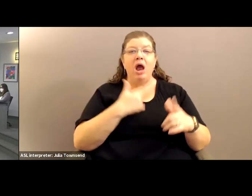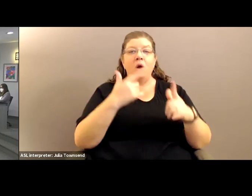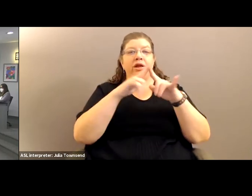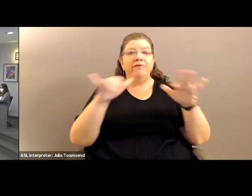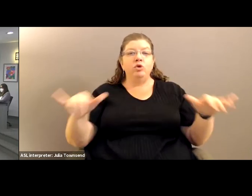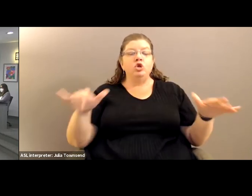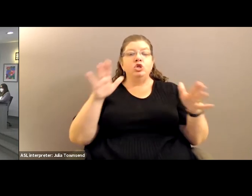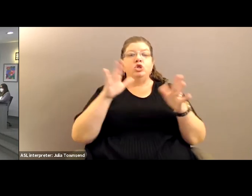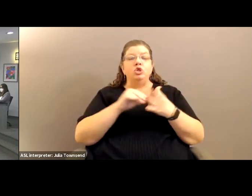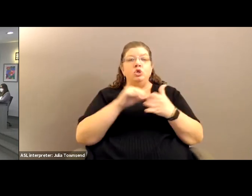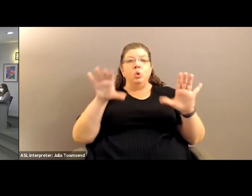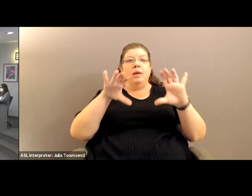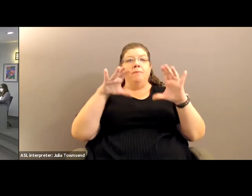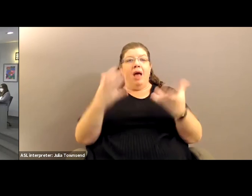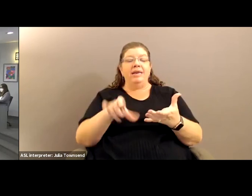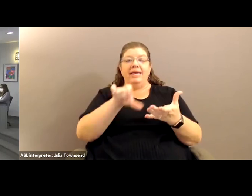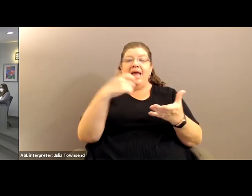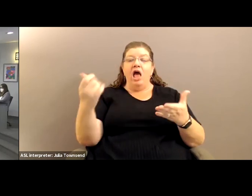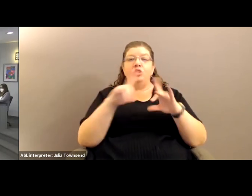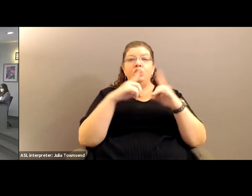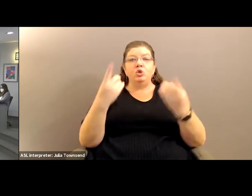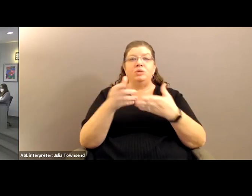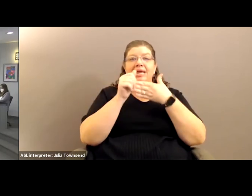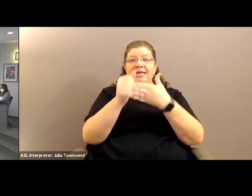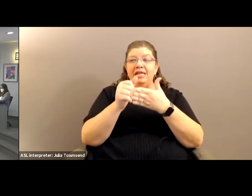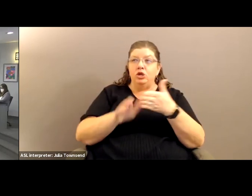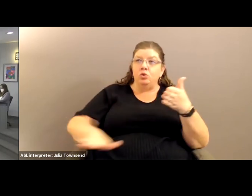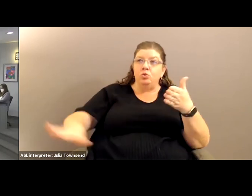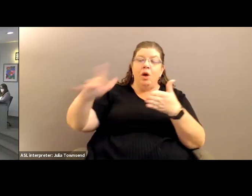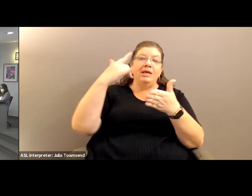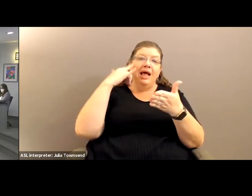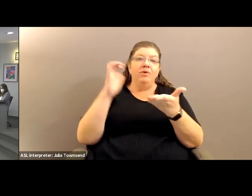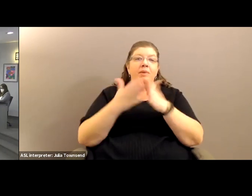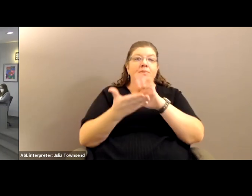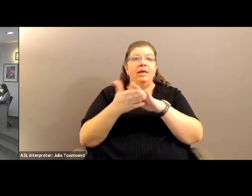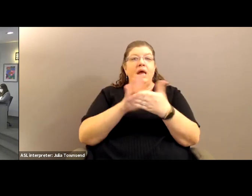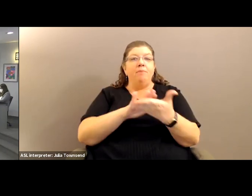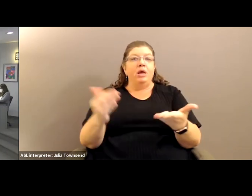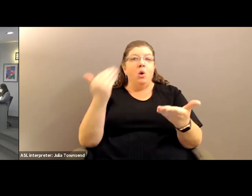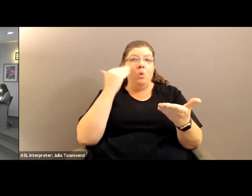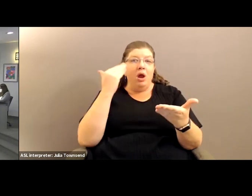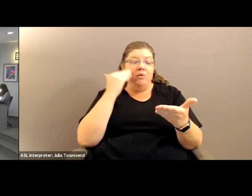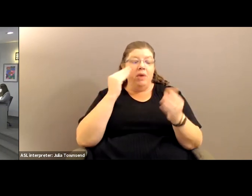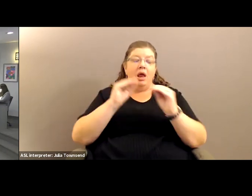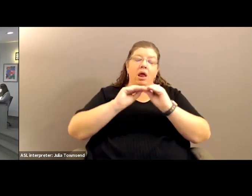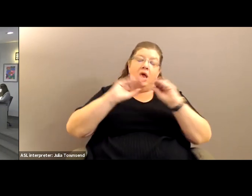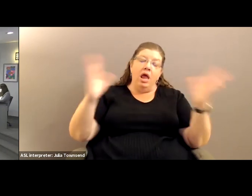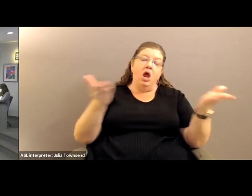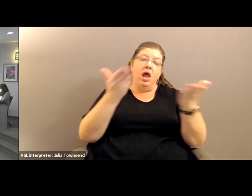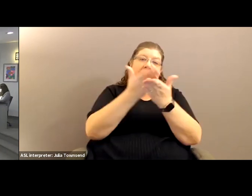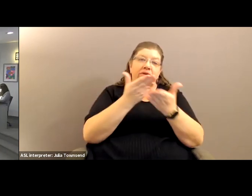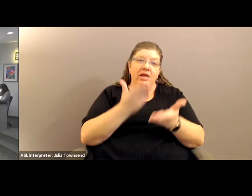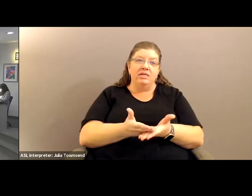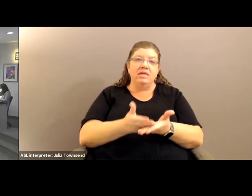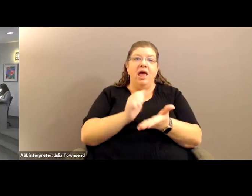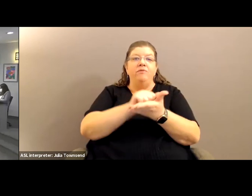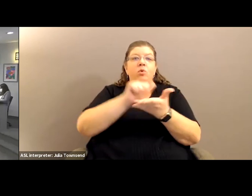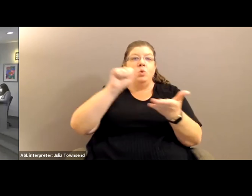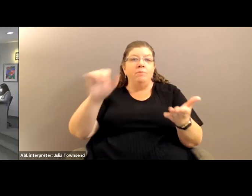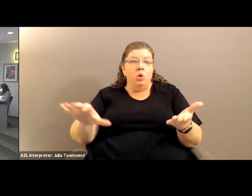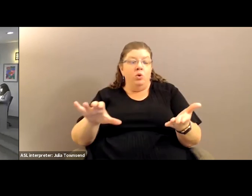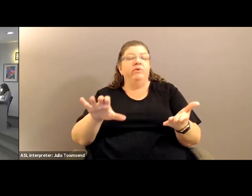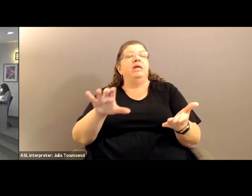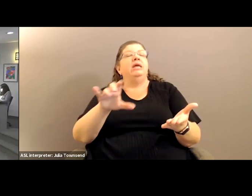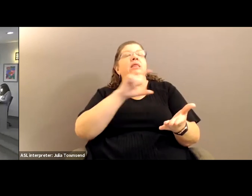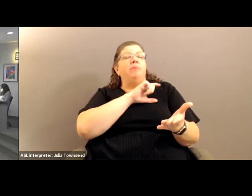body other district leaders across the nation in california are becoming aware of the irrefutable evidence and removing police from campus